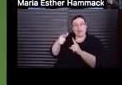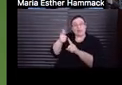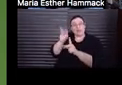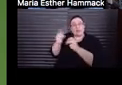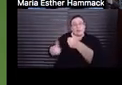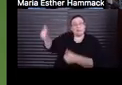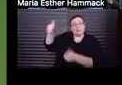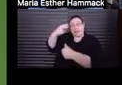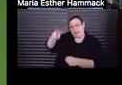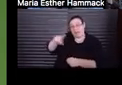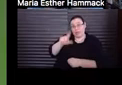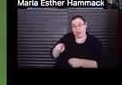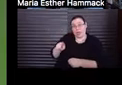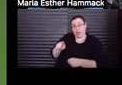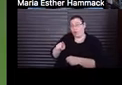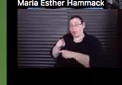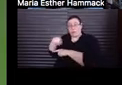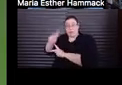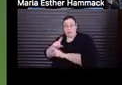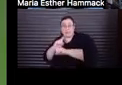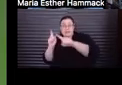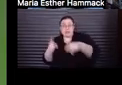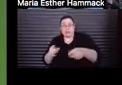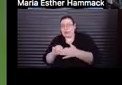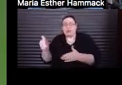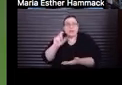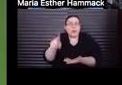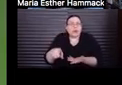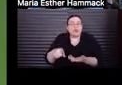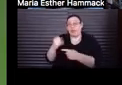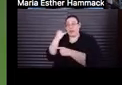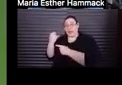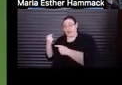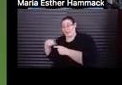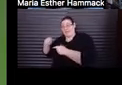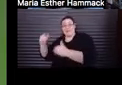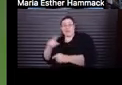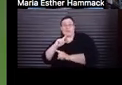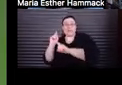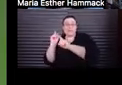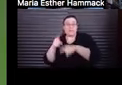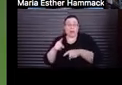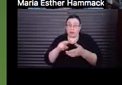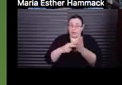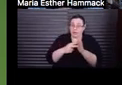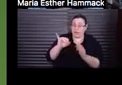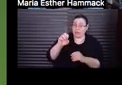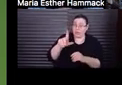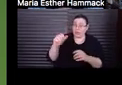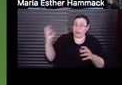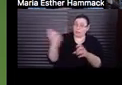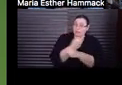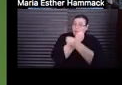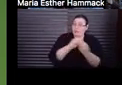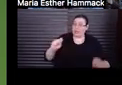Mexico had responded, that's another question. If Mexico had responded, would Isabella have been able to attain or secure her freedom? And